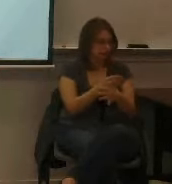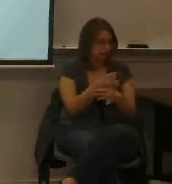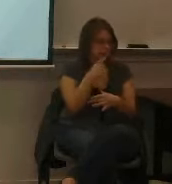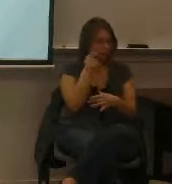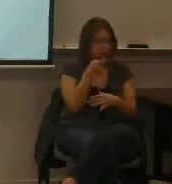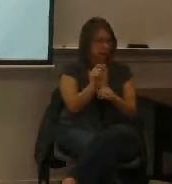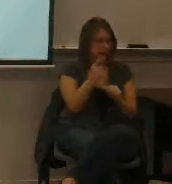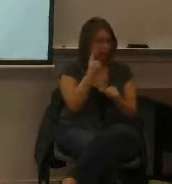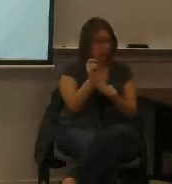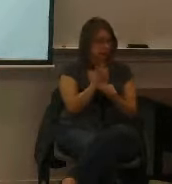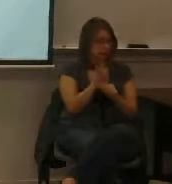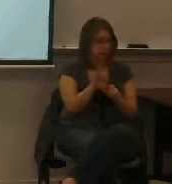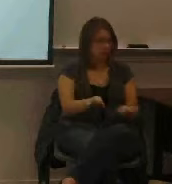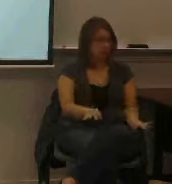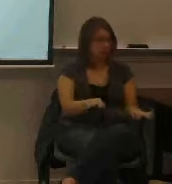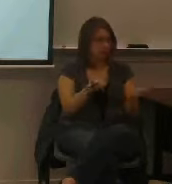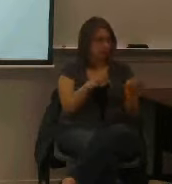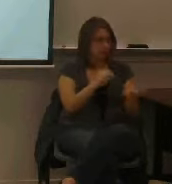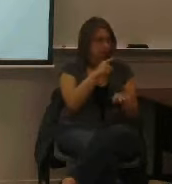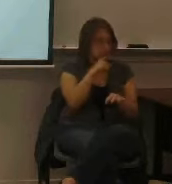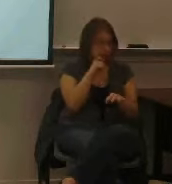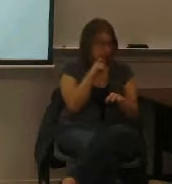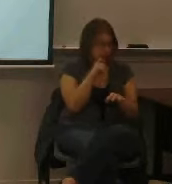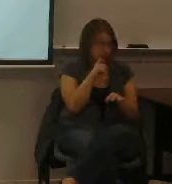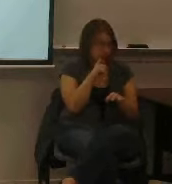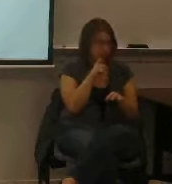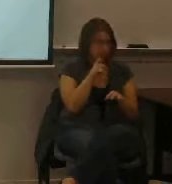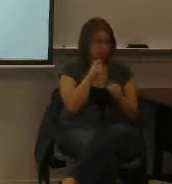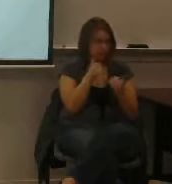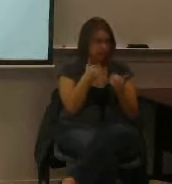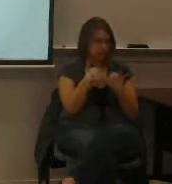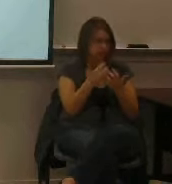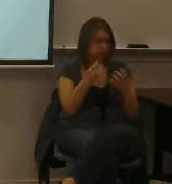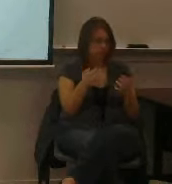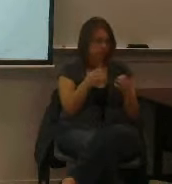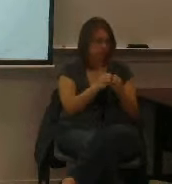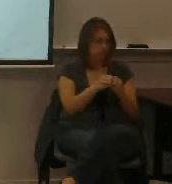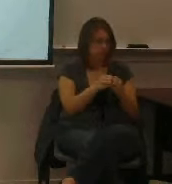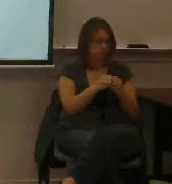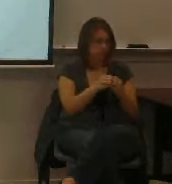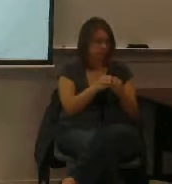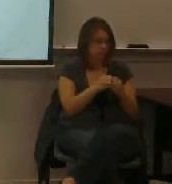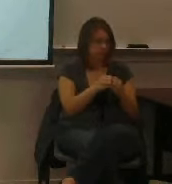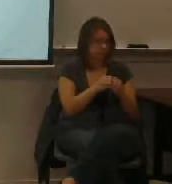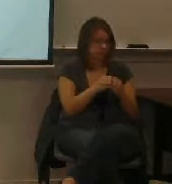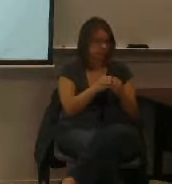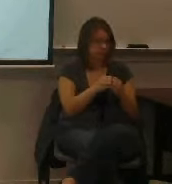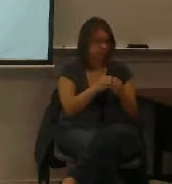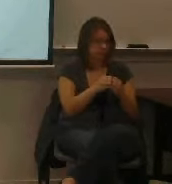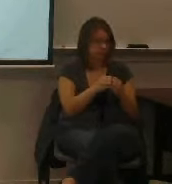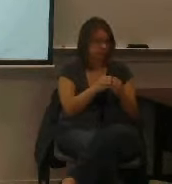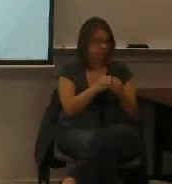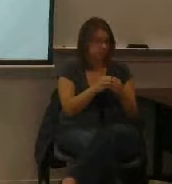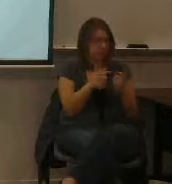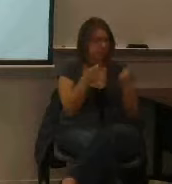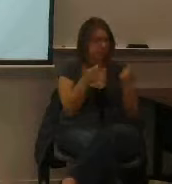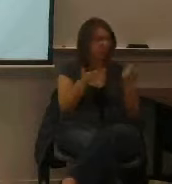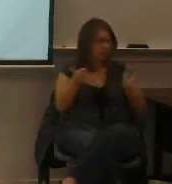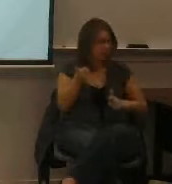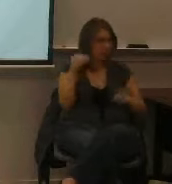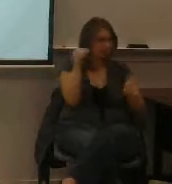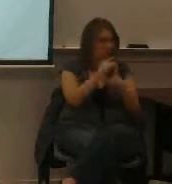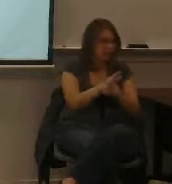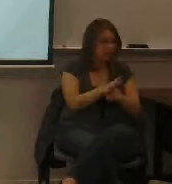because you can think of floods and drought having a much more abrupt and extreme effect on